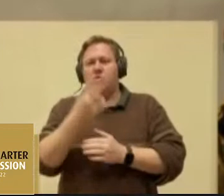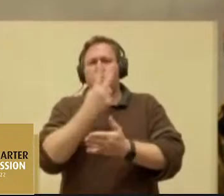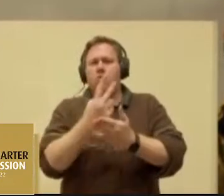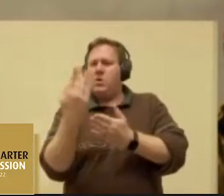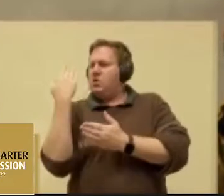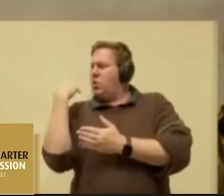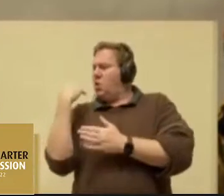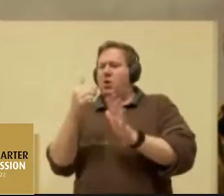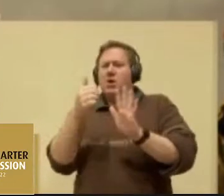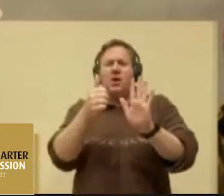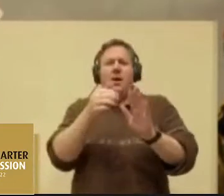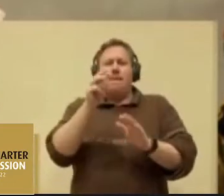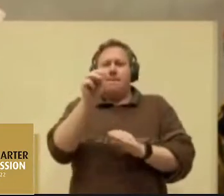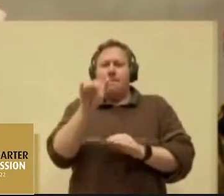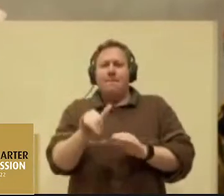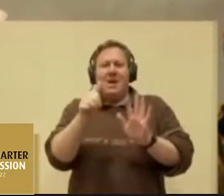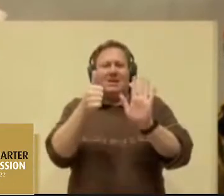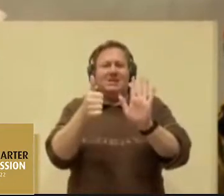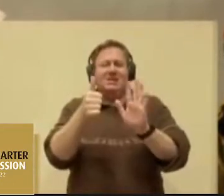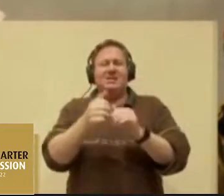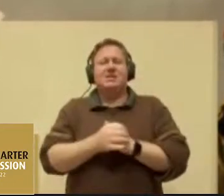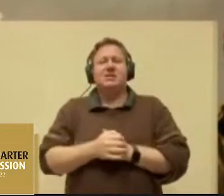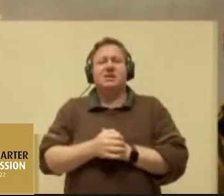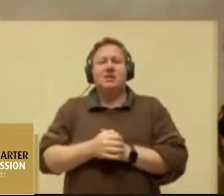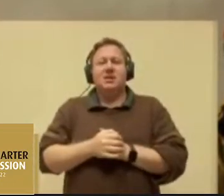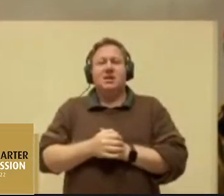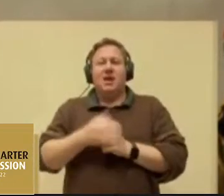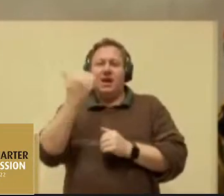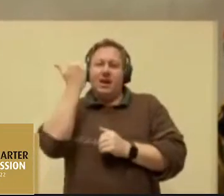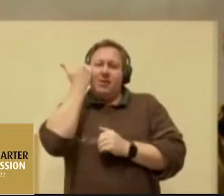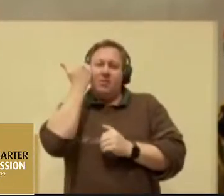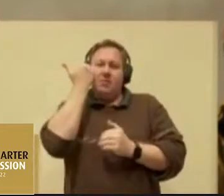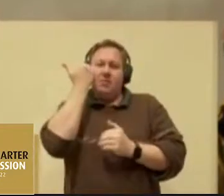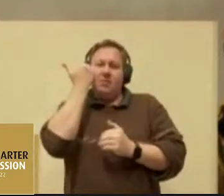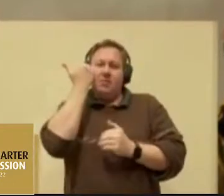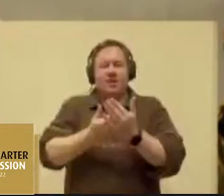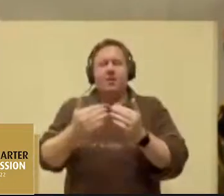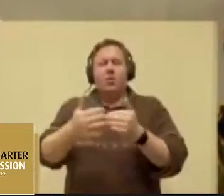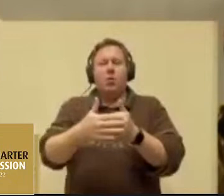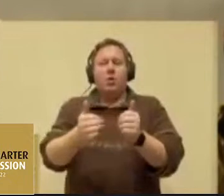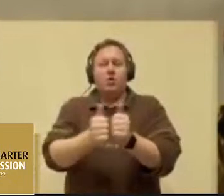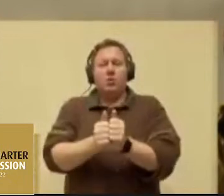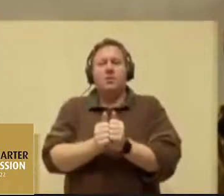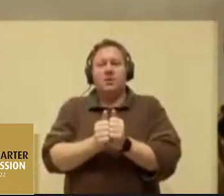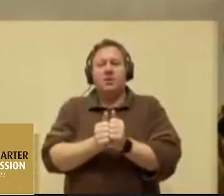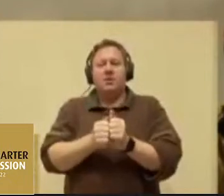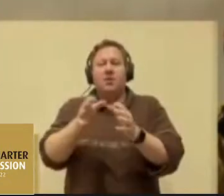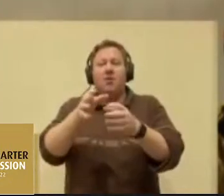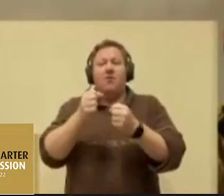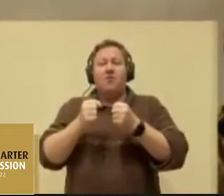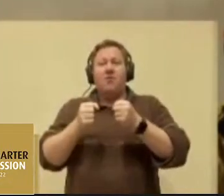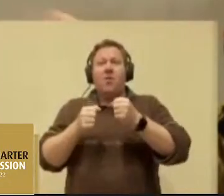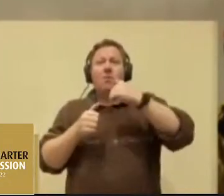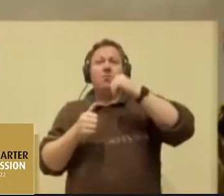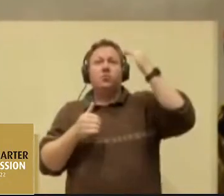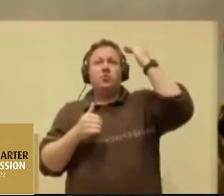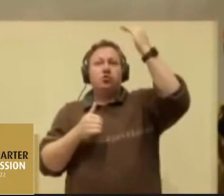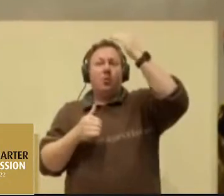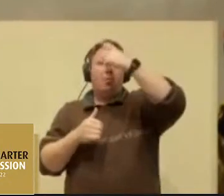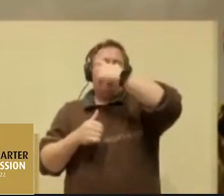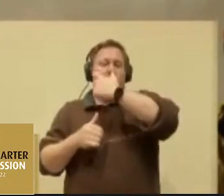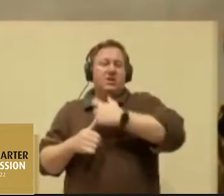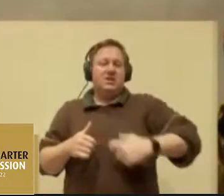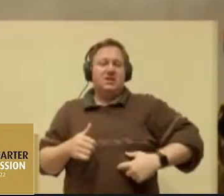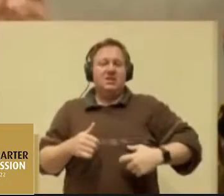may we had a state capacity workshop for the press from the presidency up to